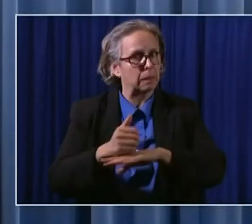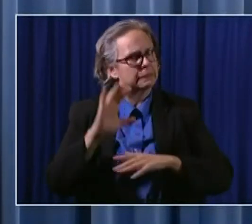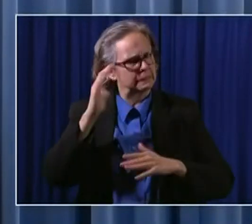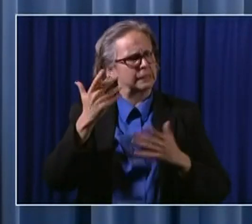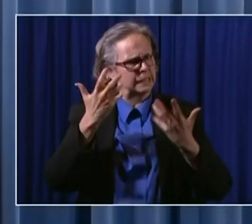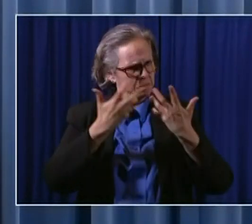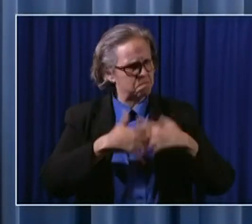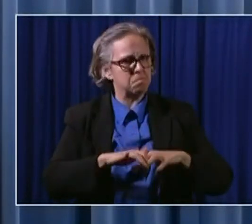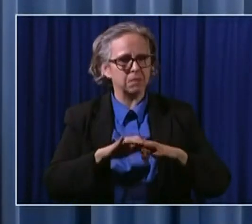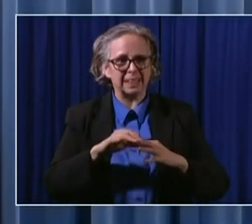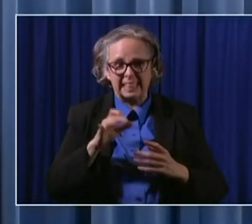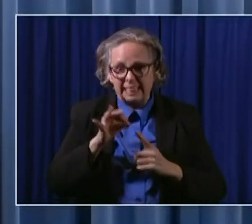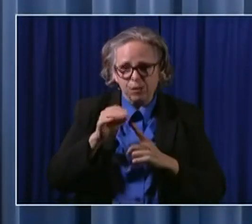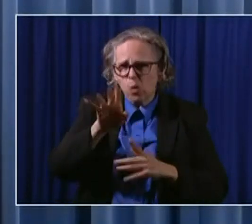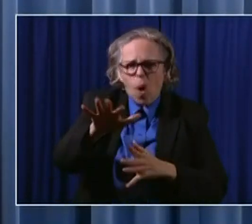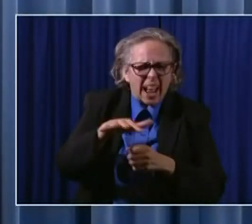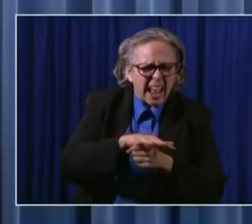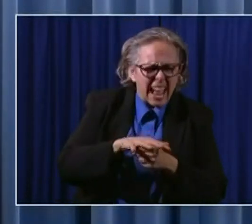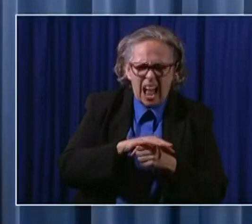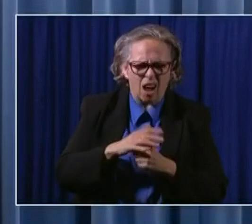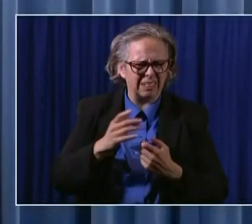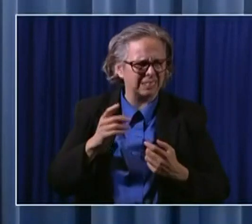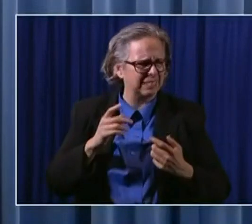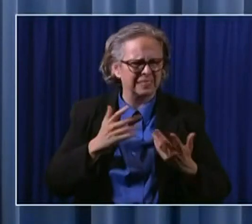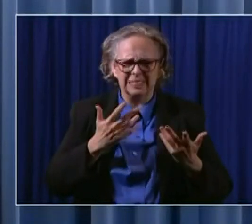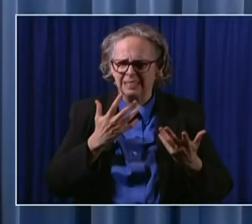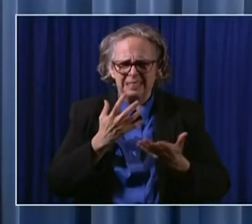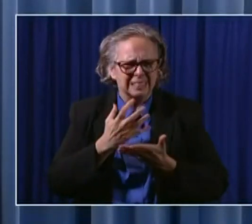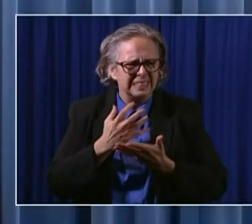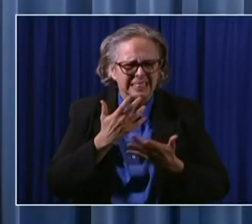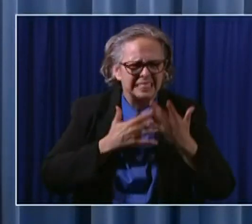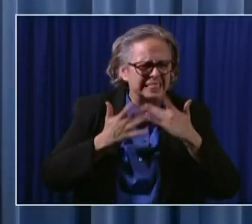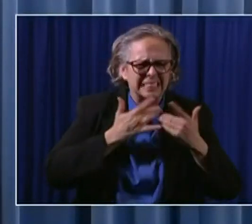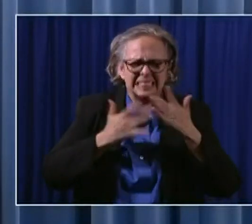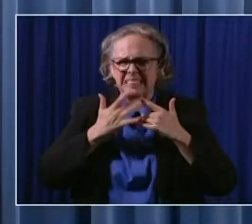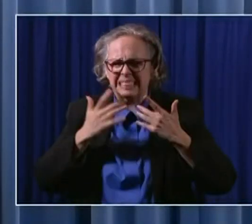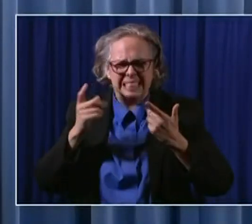we certainly will consider coming in and doing that.